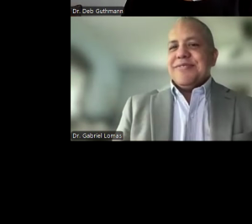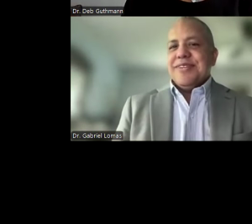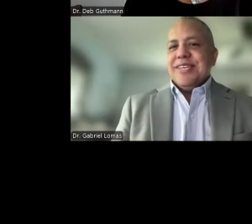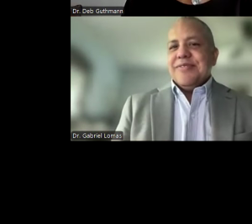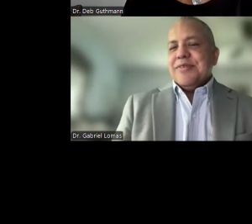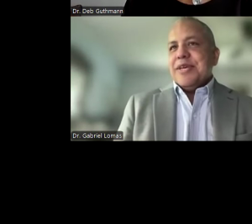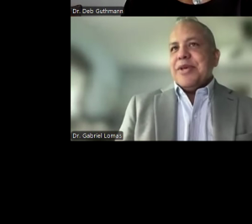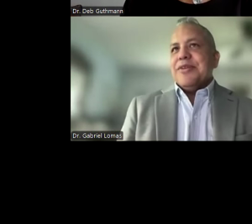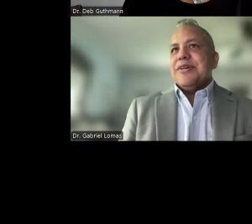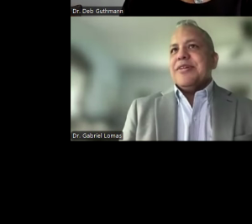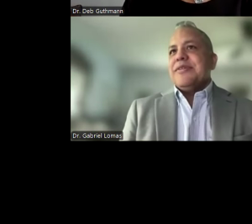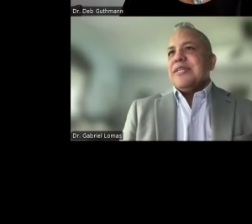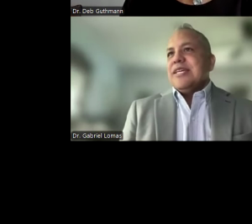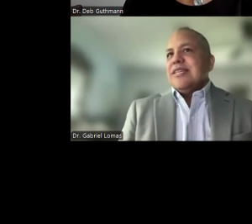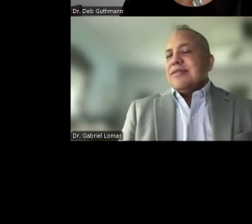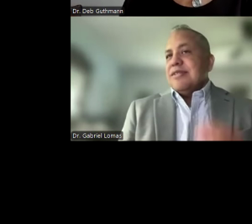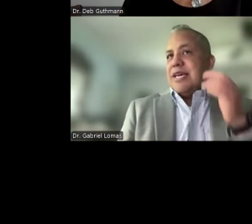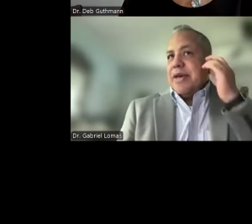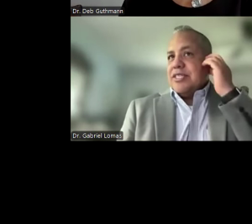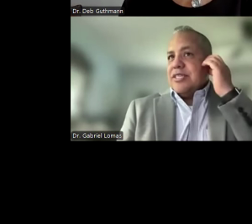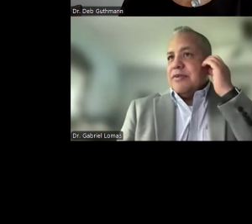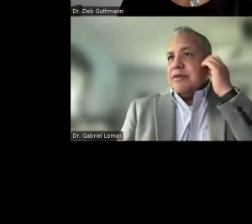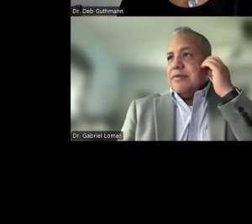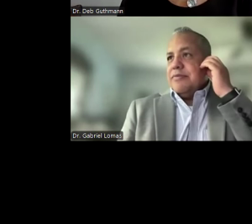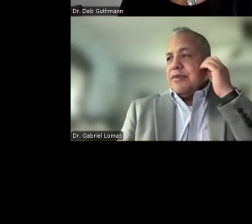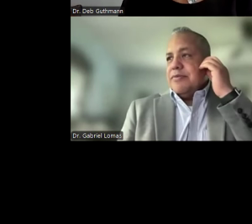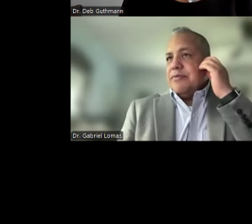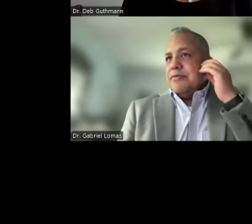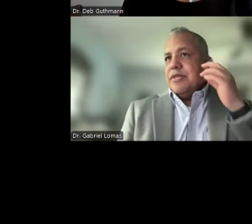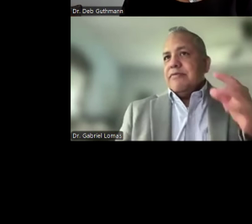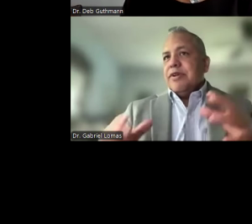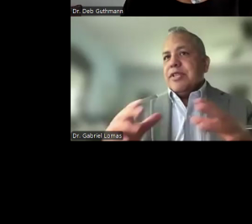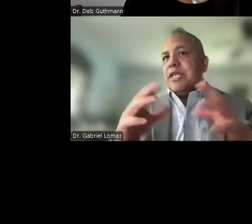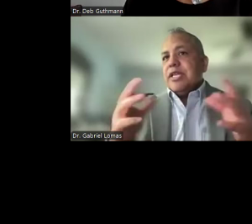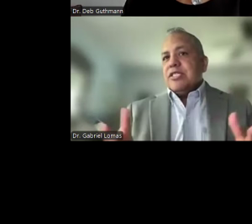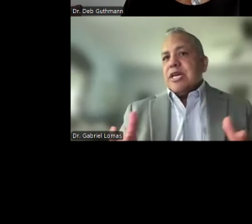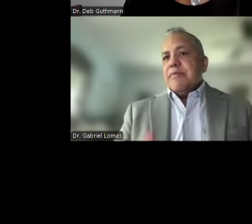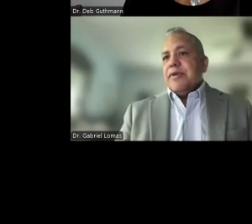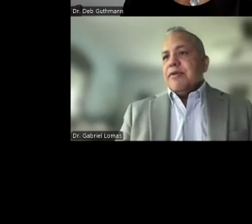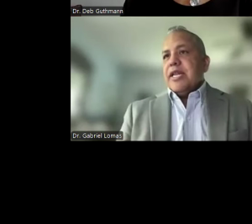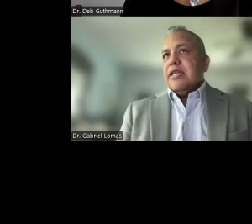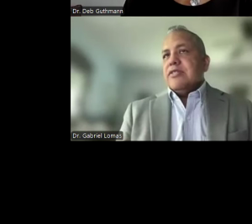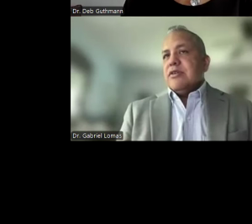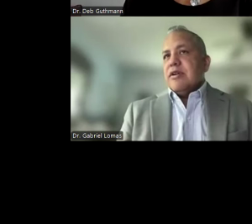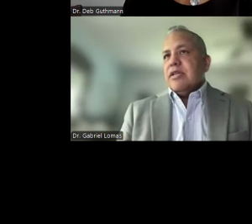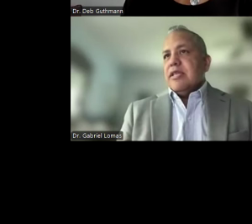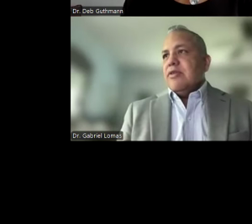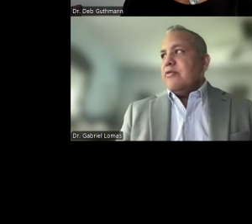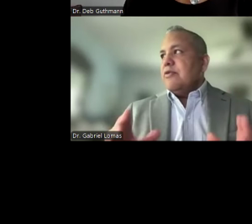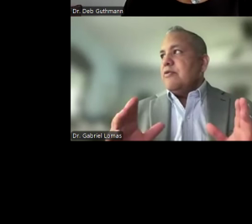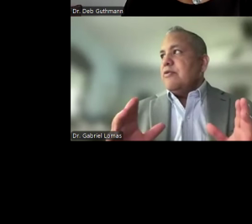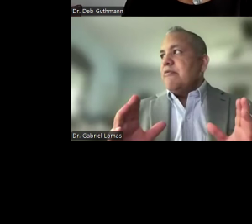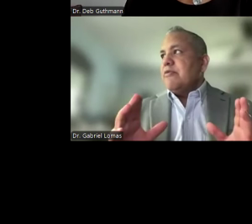apologize for the way it may look. So Deb actually did a really nice job, kind of getting us started. I